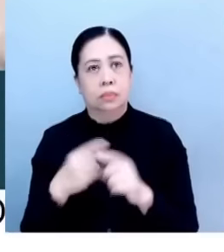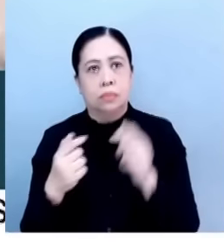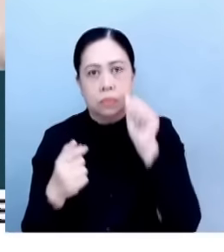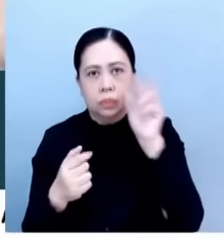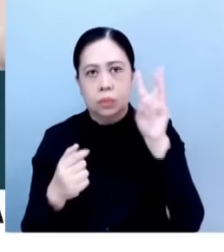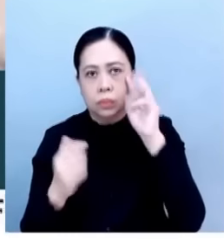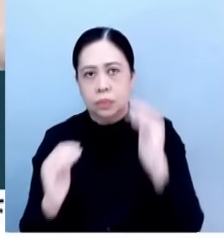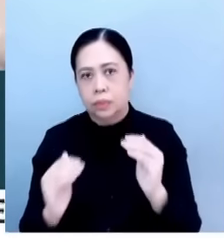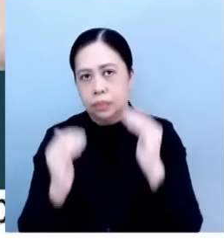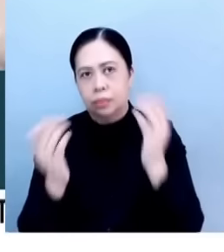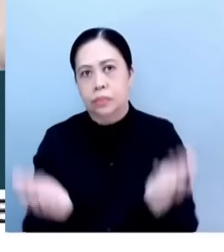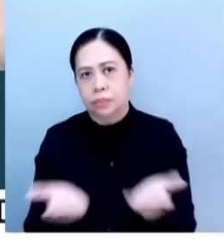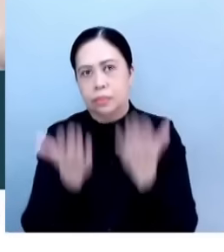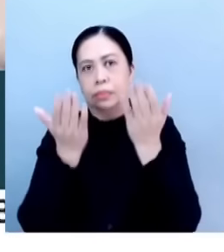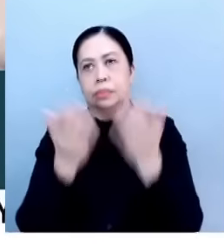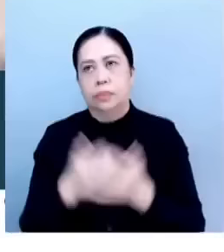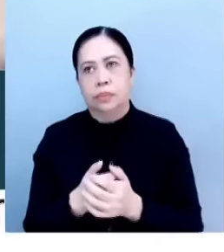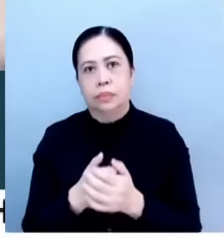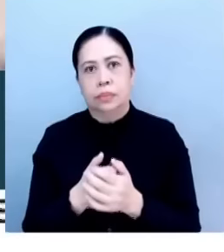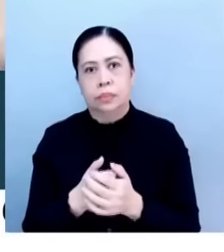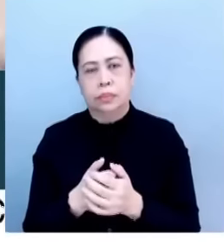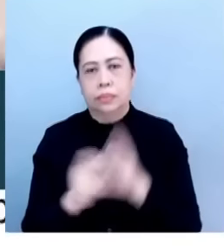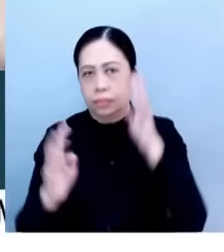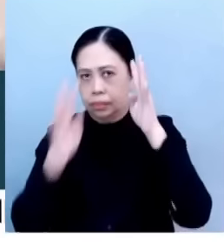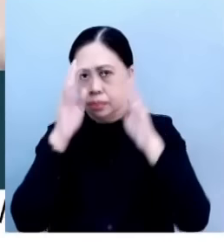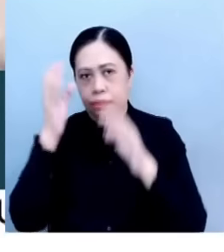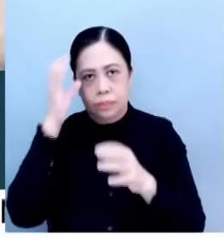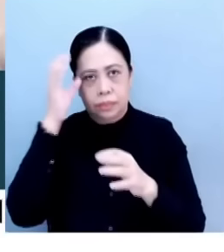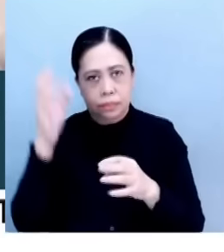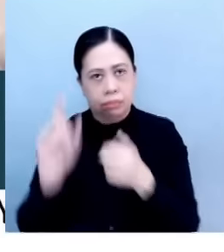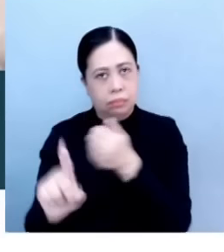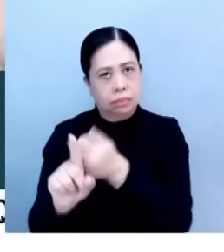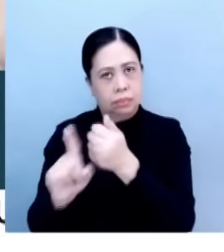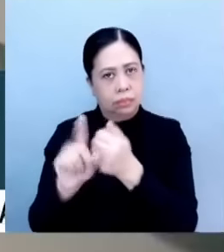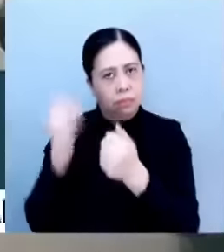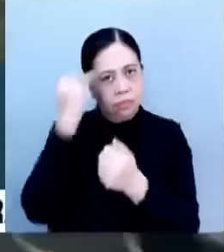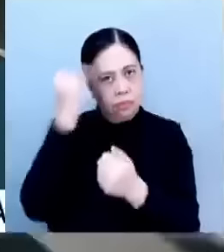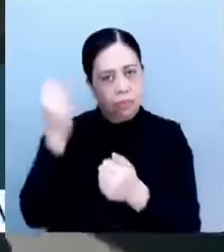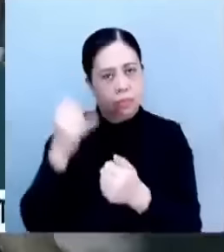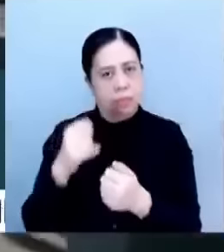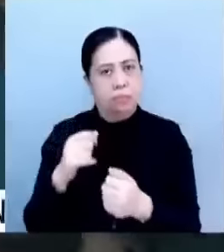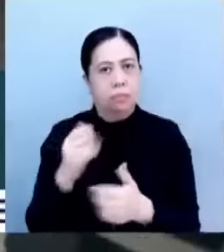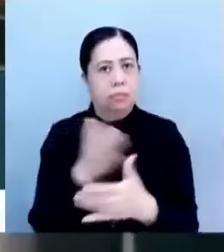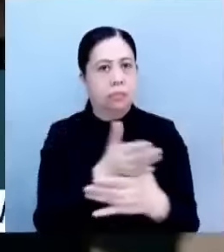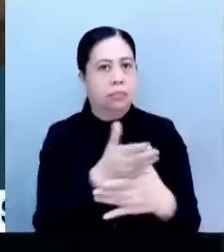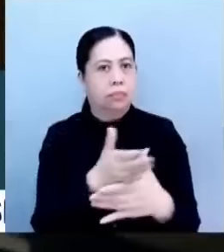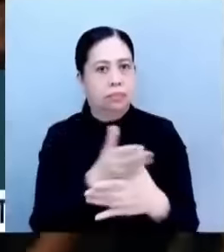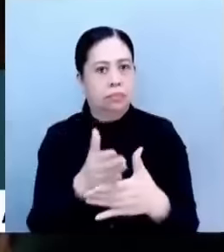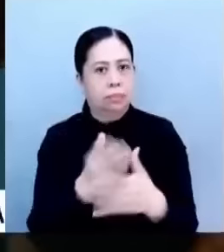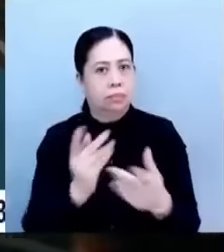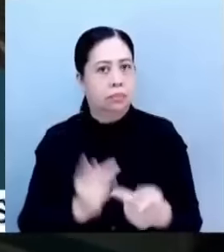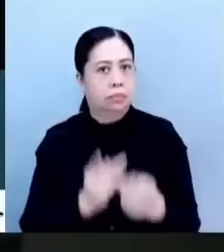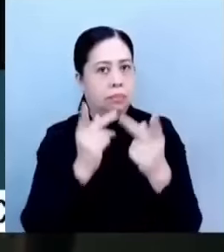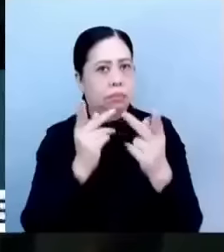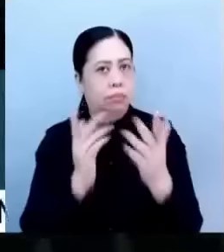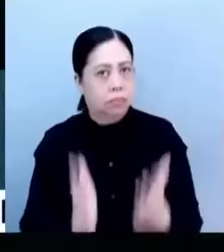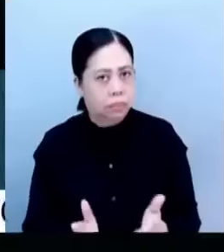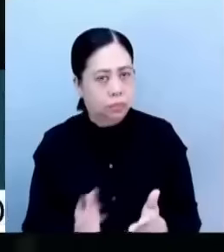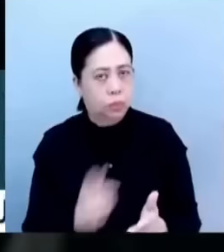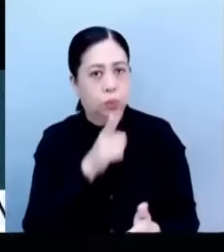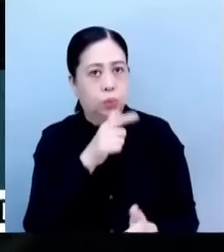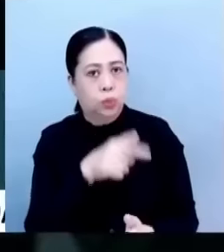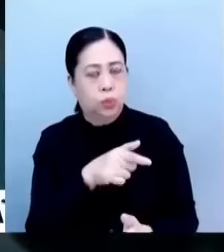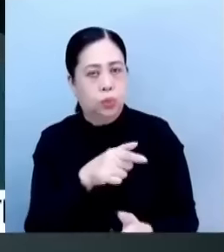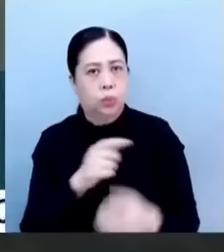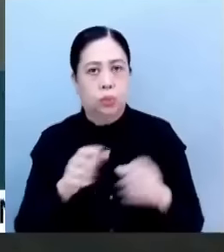awareness. And the creative concept is left to them. But it's between the proponents, that is,